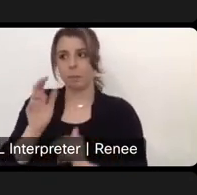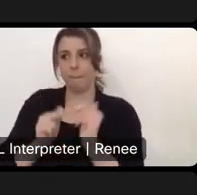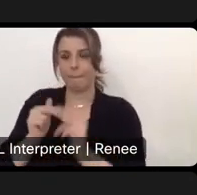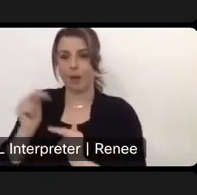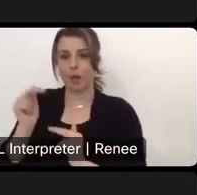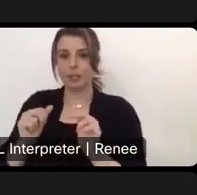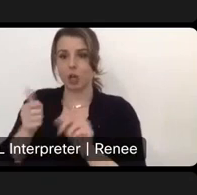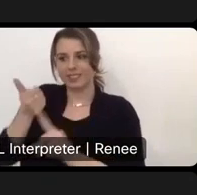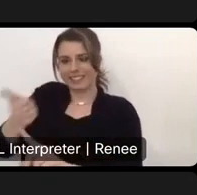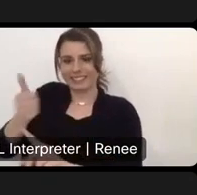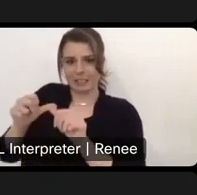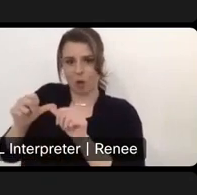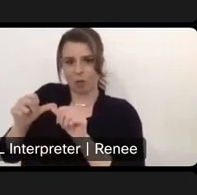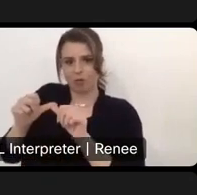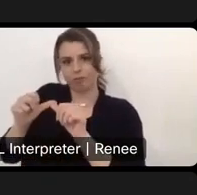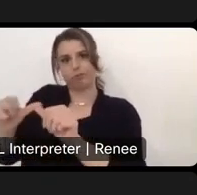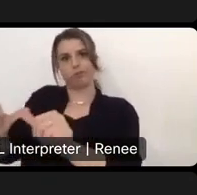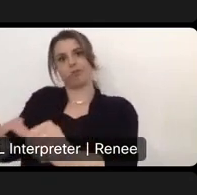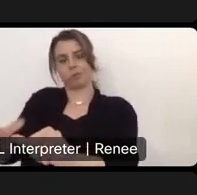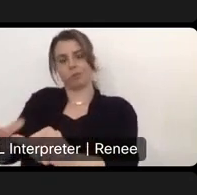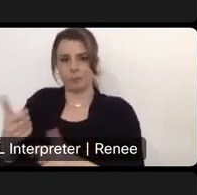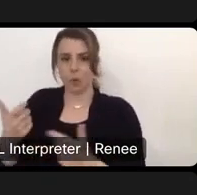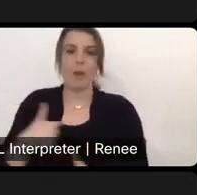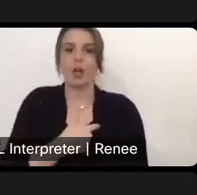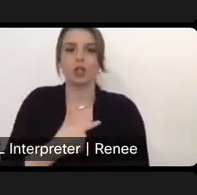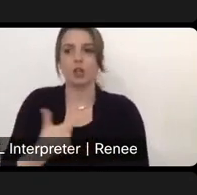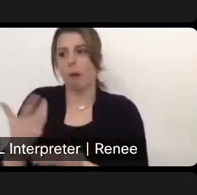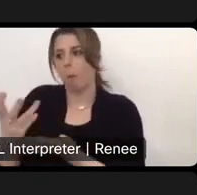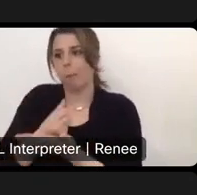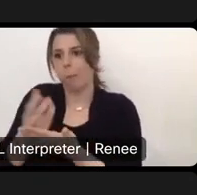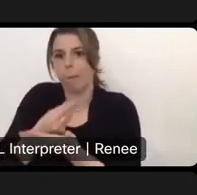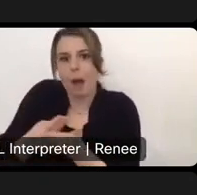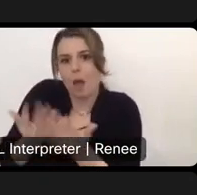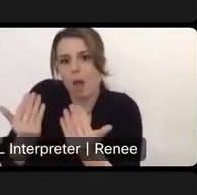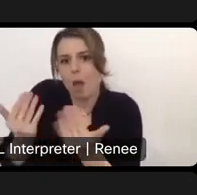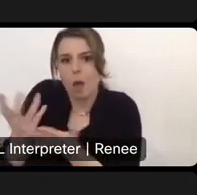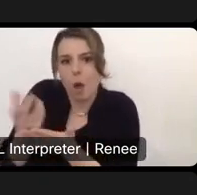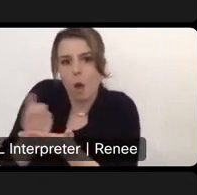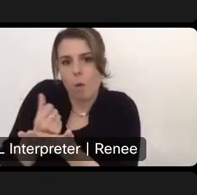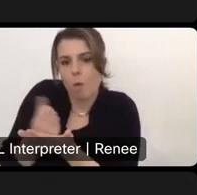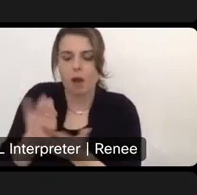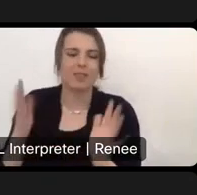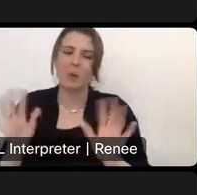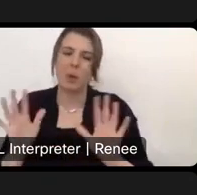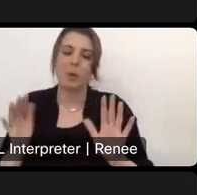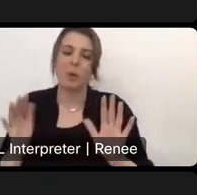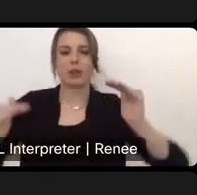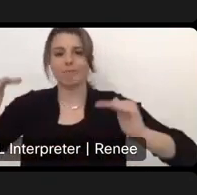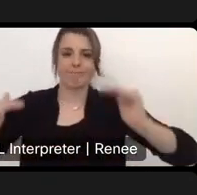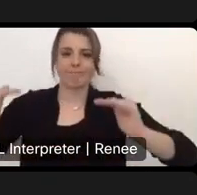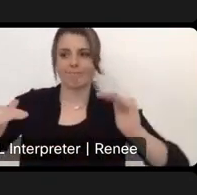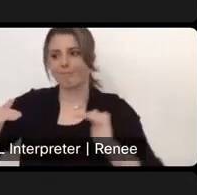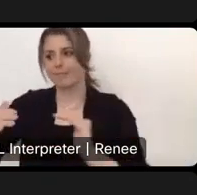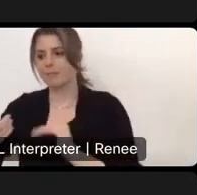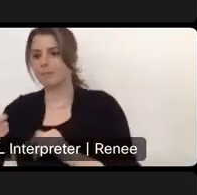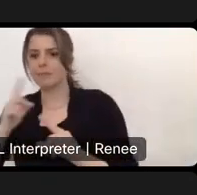So, no, we are not trying to be a profit generating entity. We're trying to make sure that we offset all of our costs as much as possible.